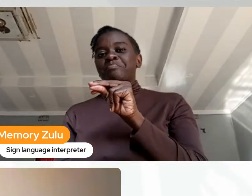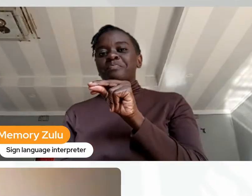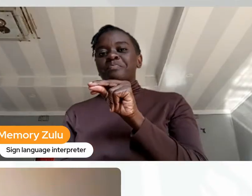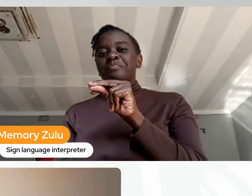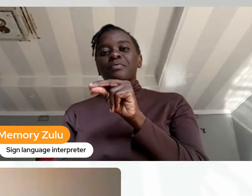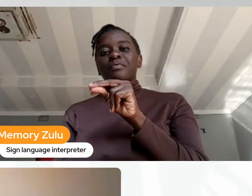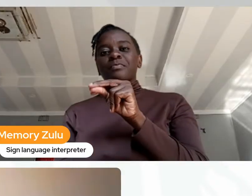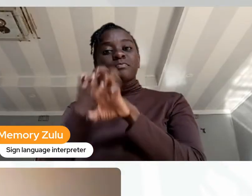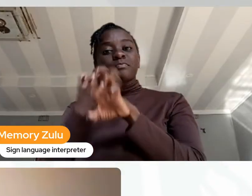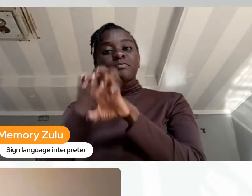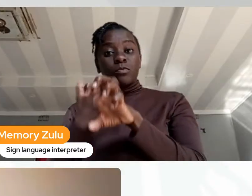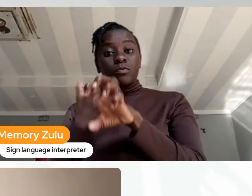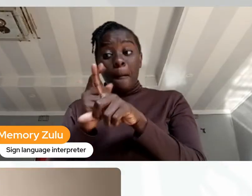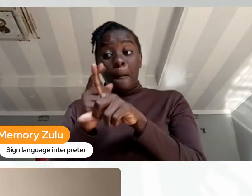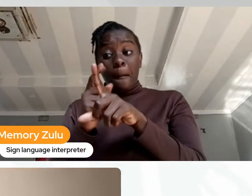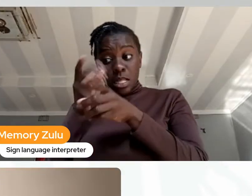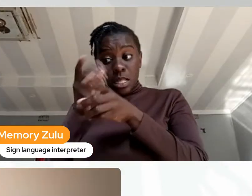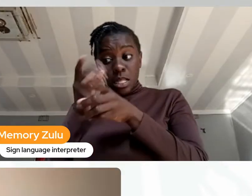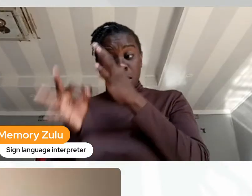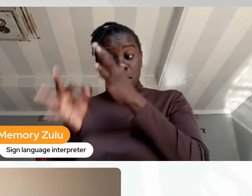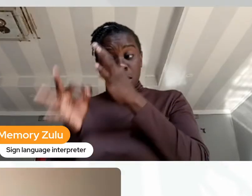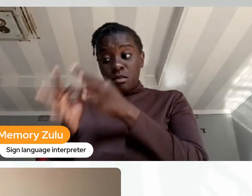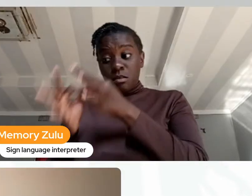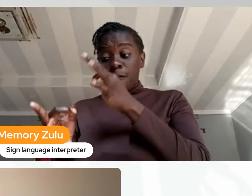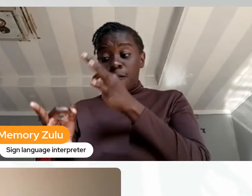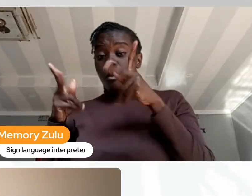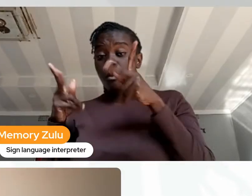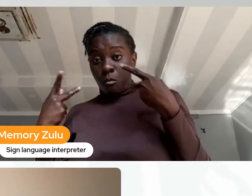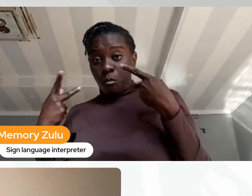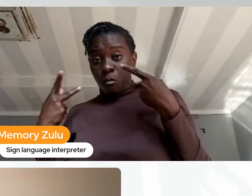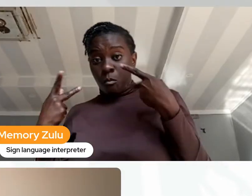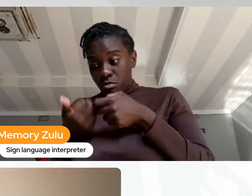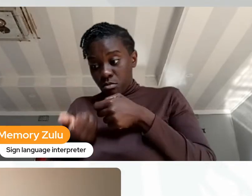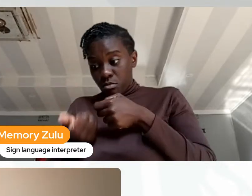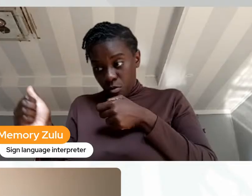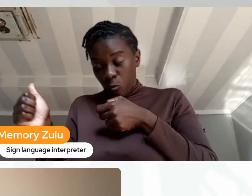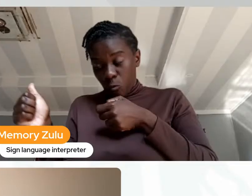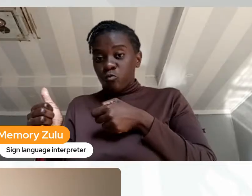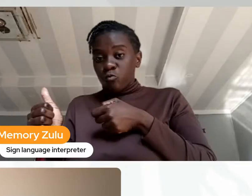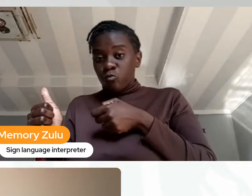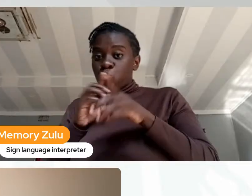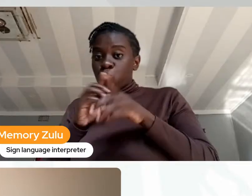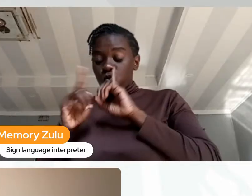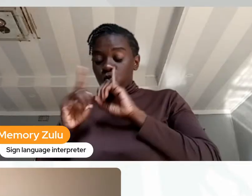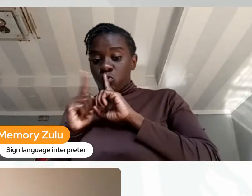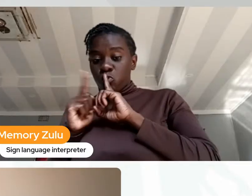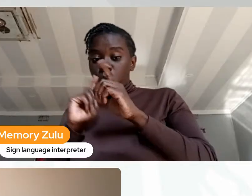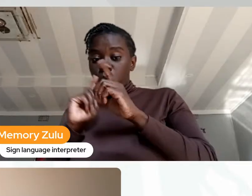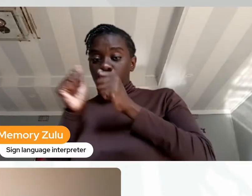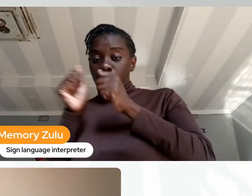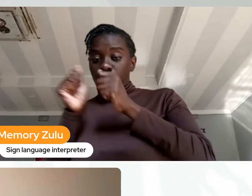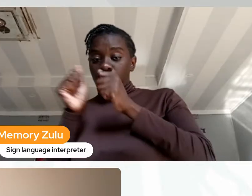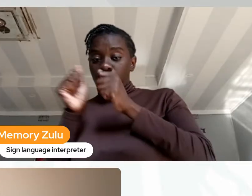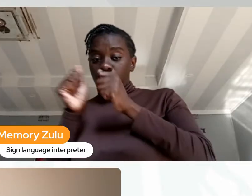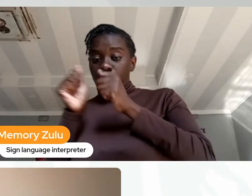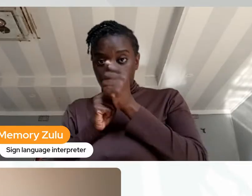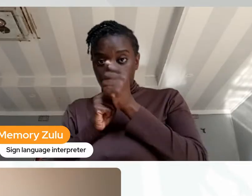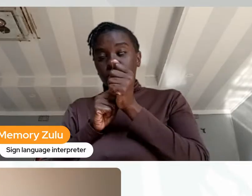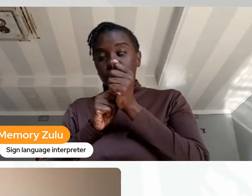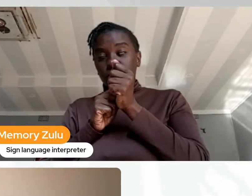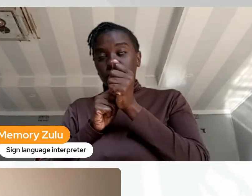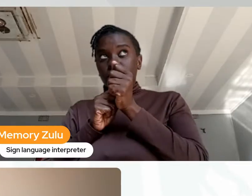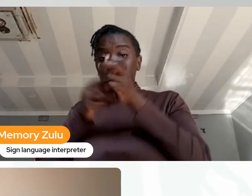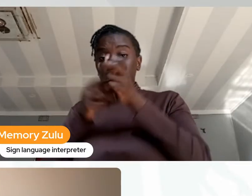of condoms, which is a fact, than a medical personnel when it comes in the community. Why? Because they are always